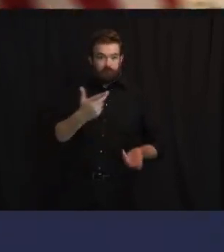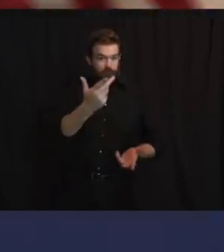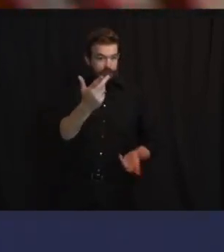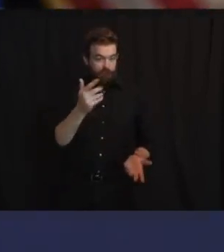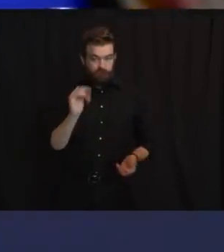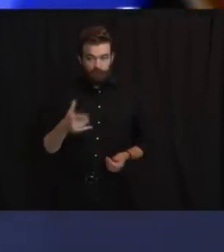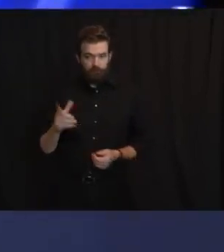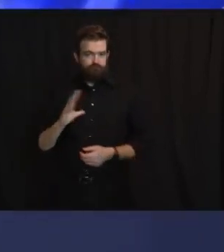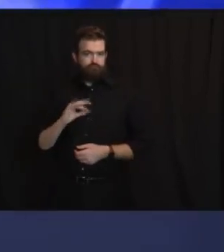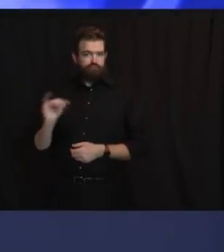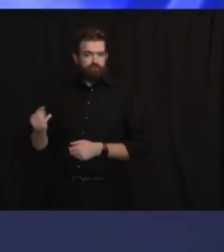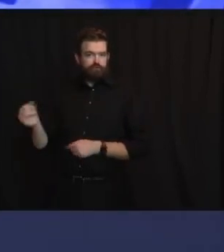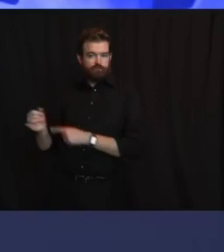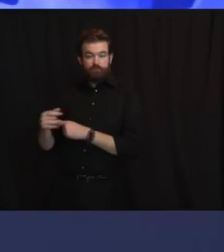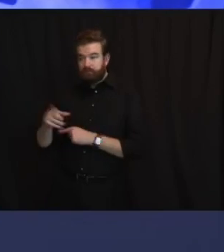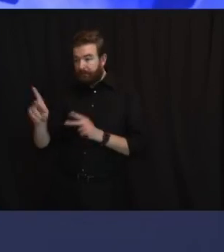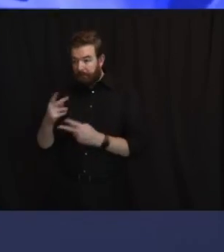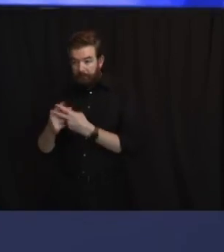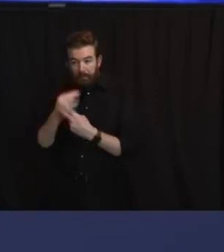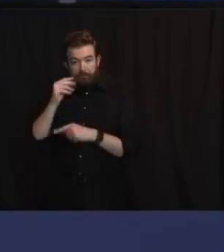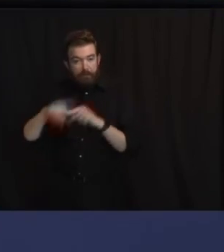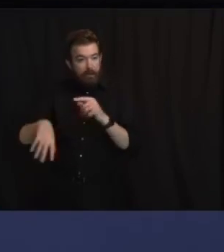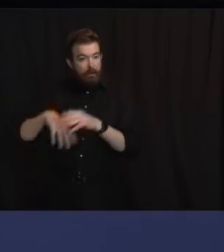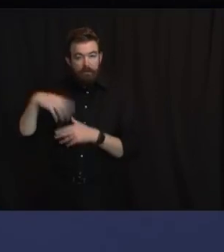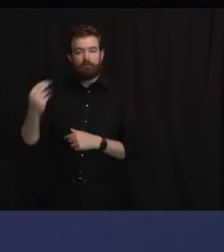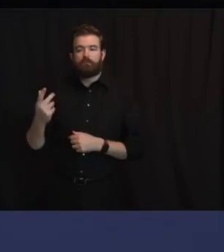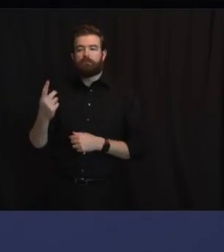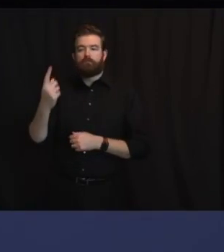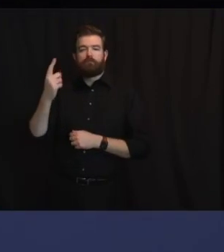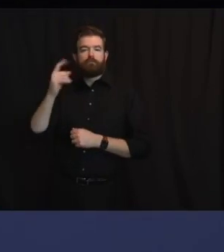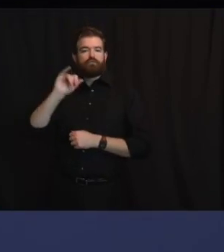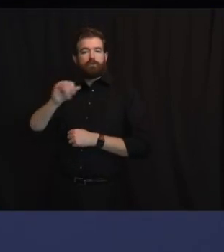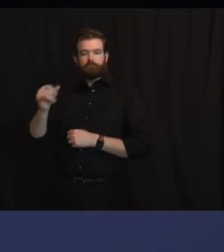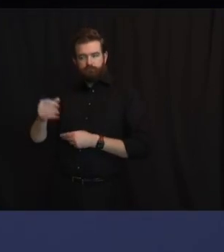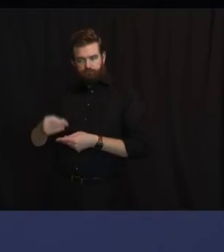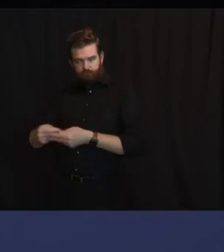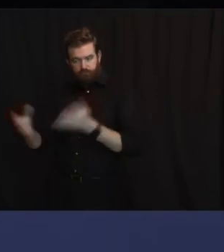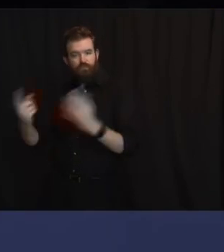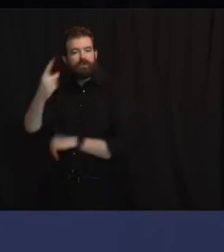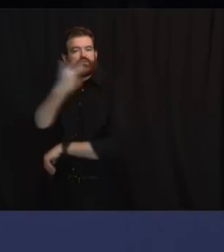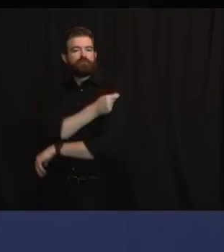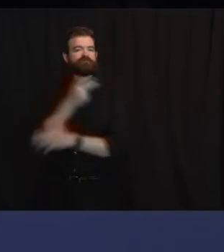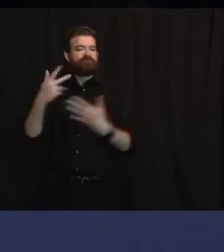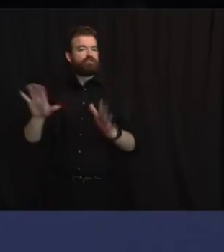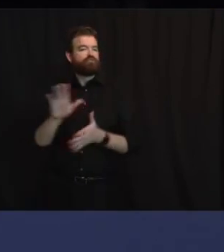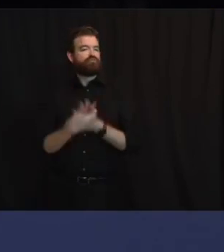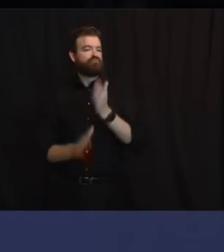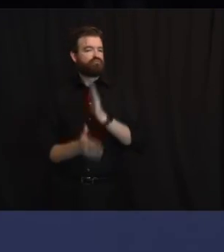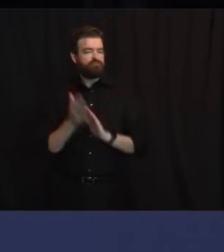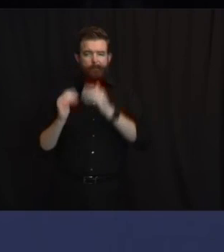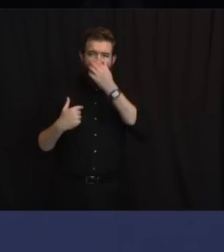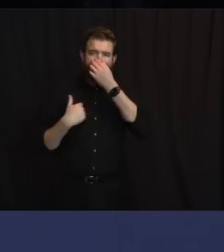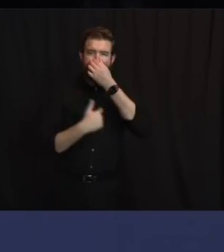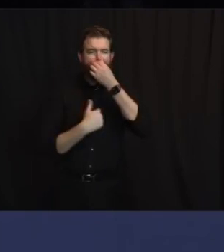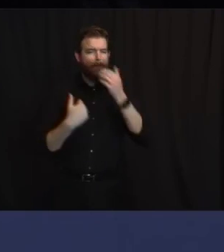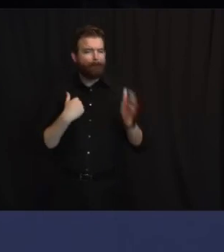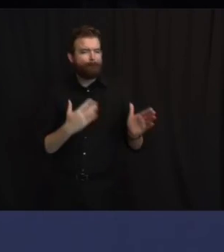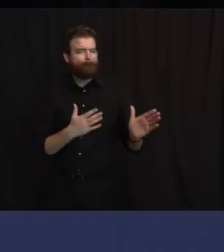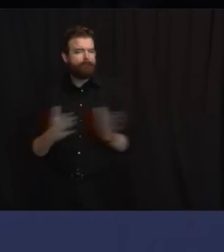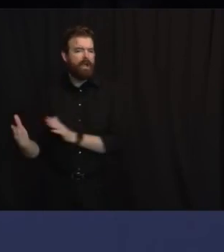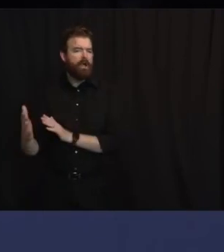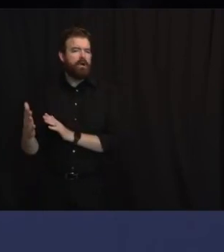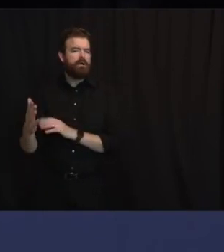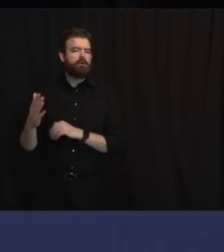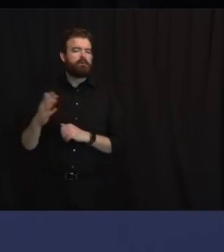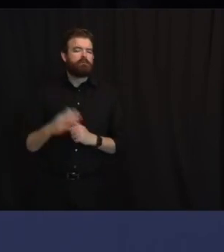local health departments who have a responsibility, by the way, to vaccinate homebound individuals. And many of them have already